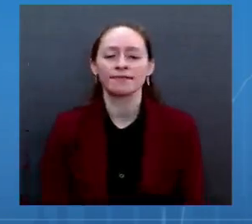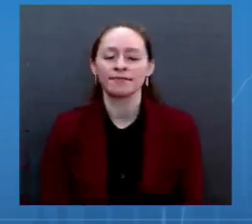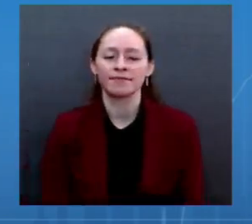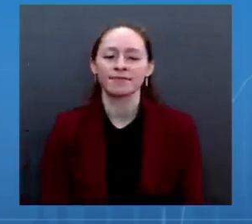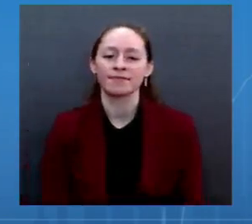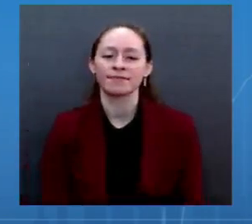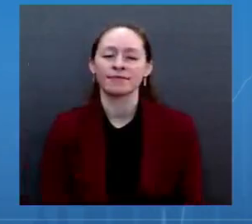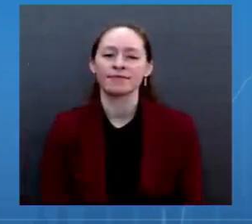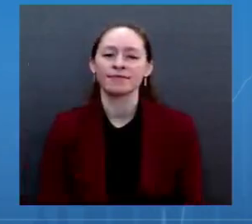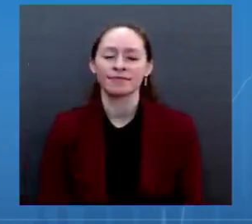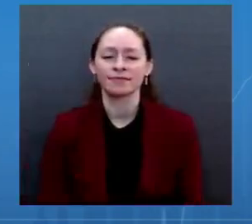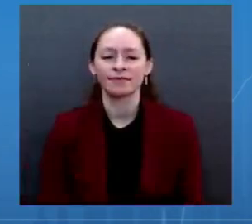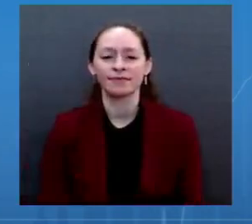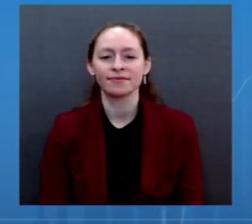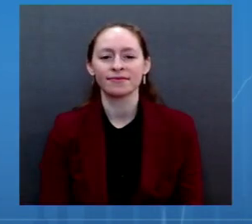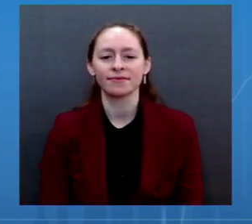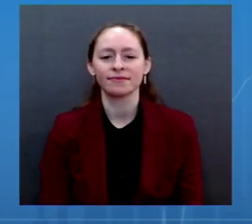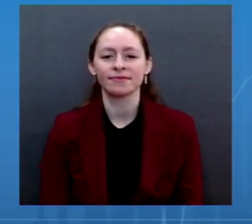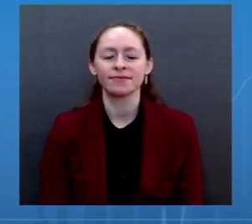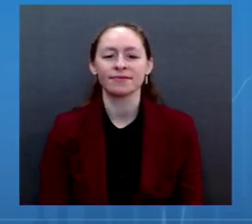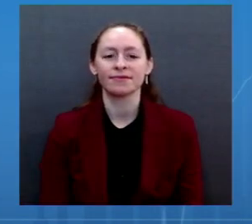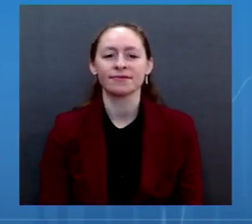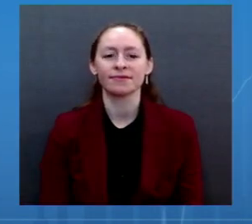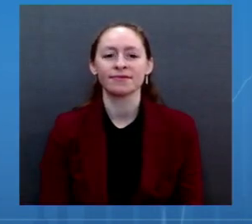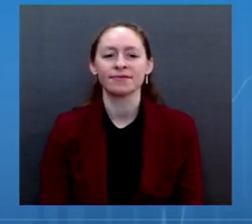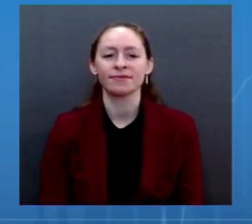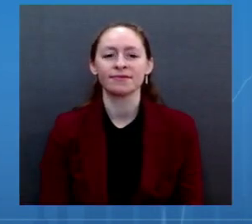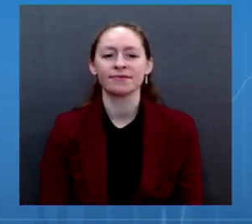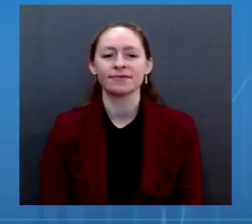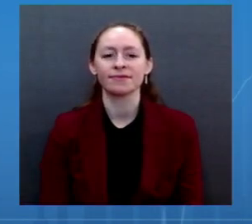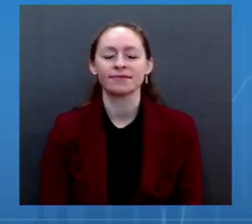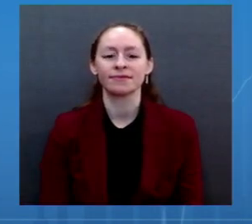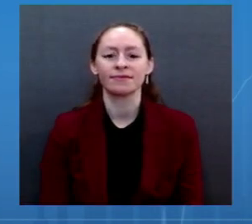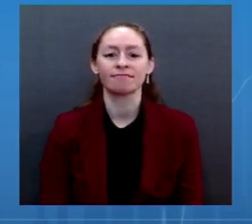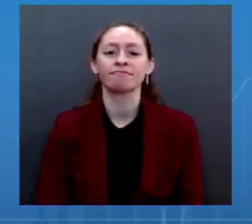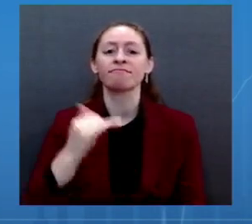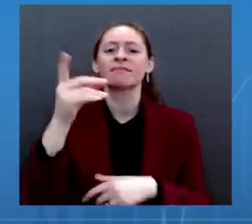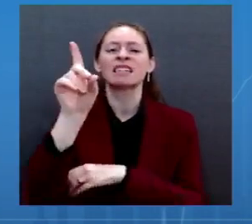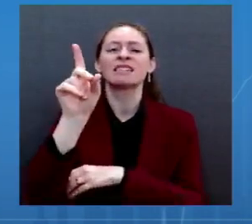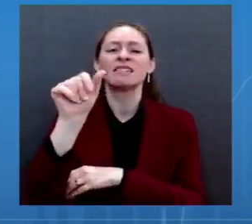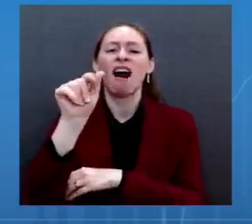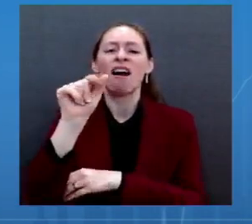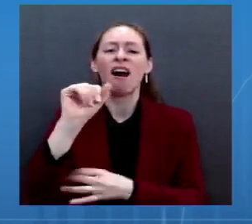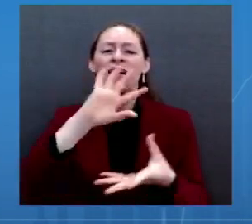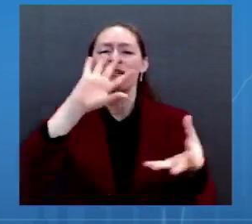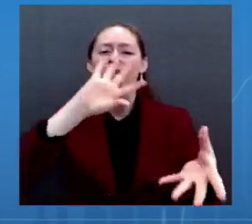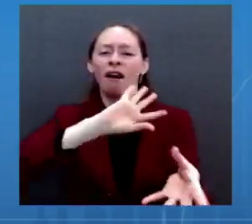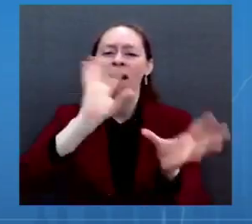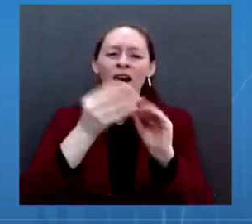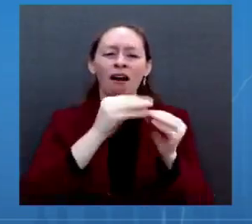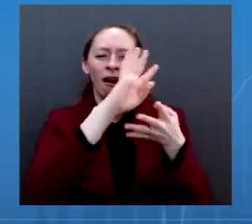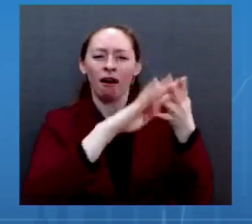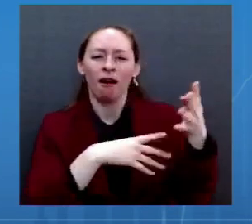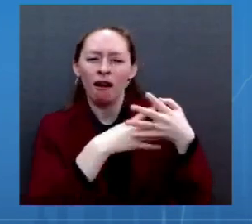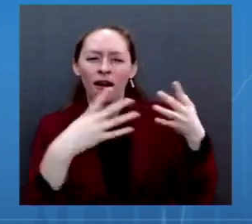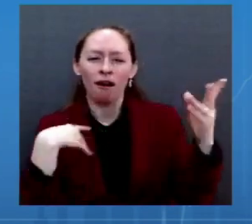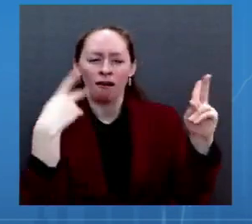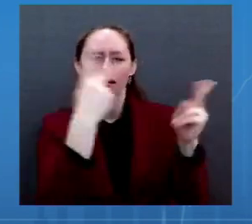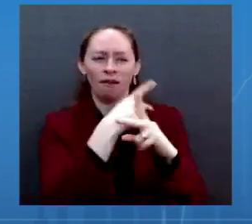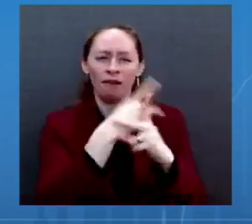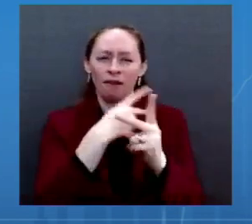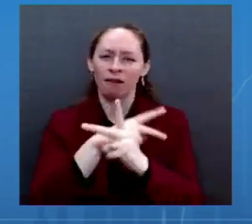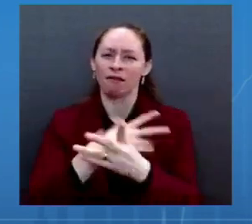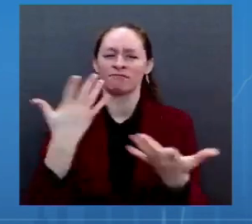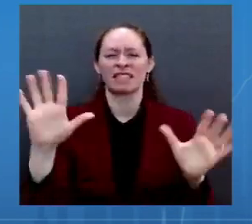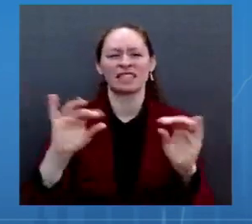provide protection against COVID-19 and the Omicron variant. CDC surveillance data and other studies from around